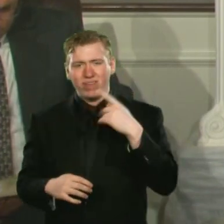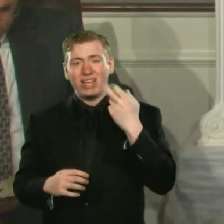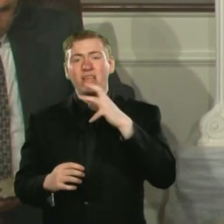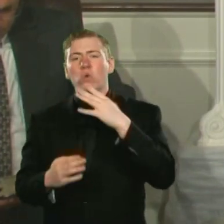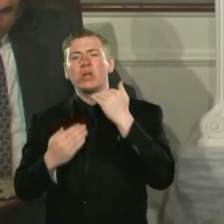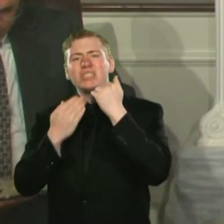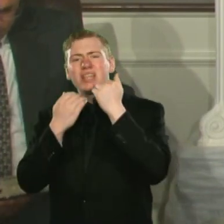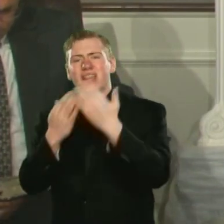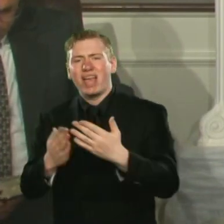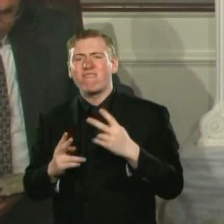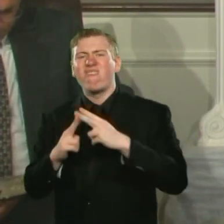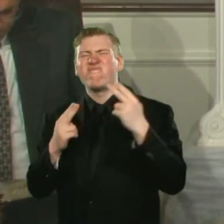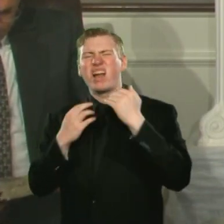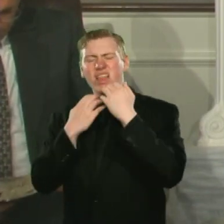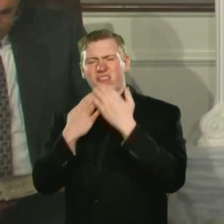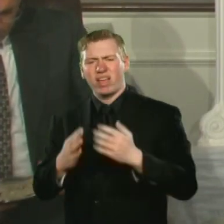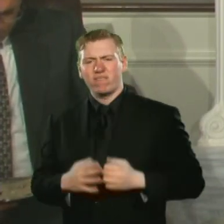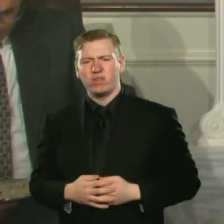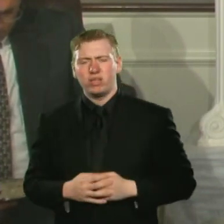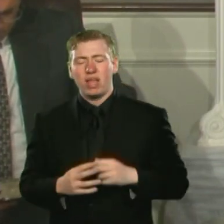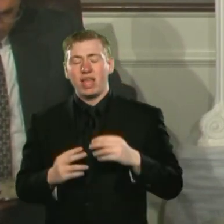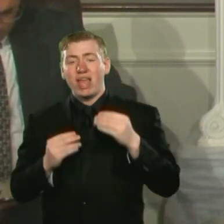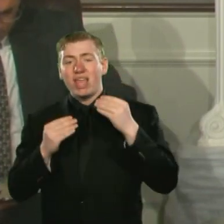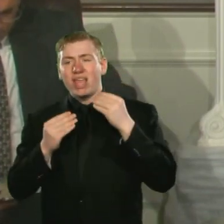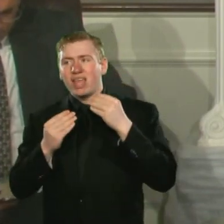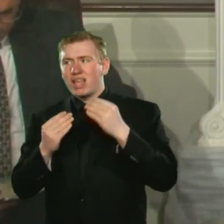grateful. He was very thankful and